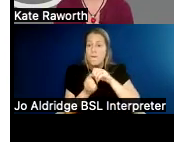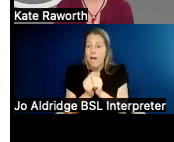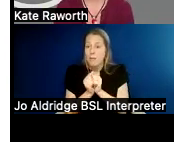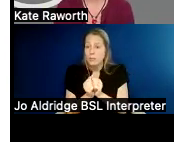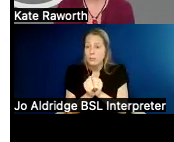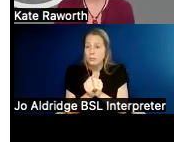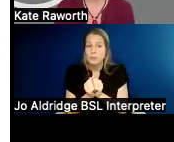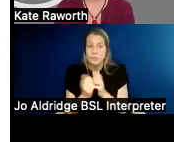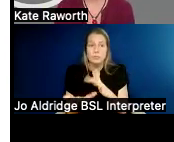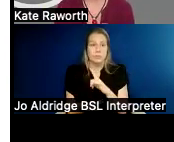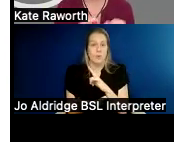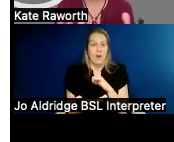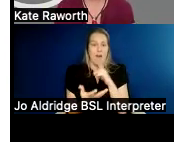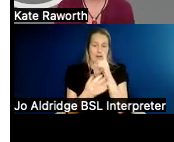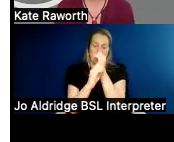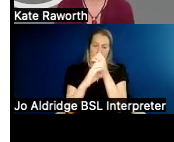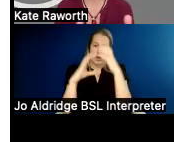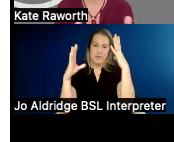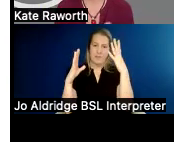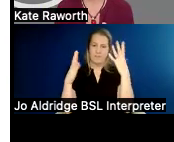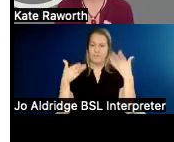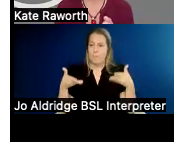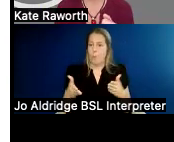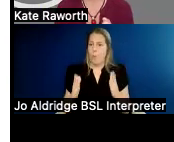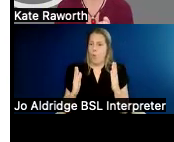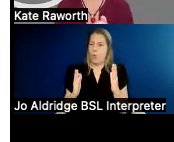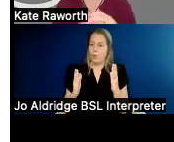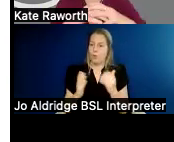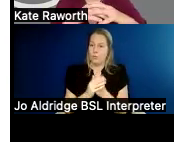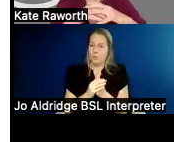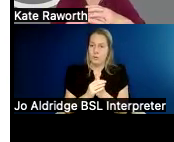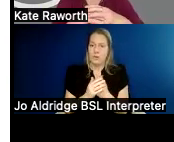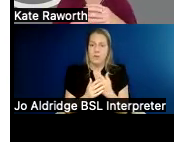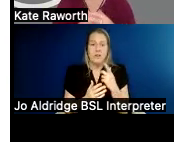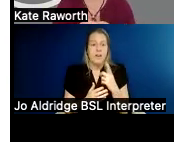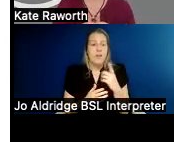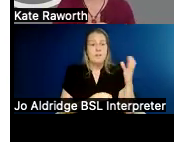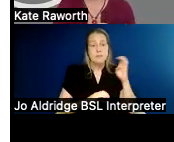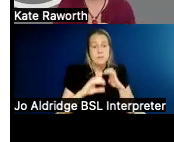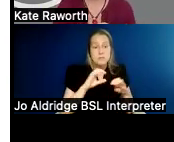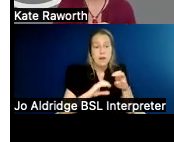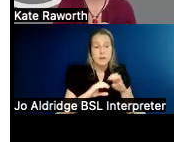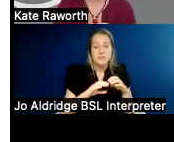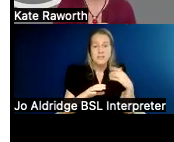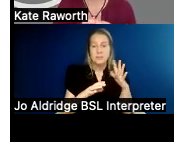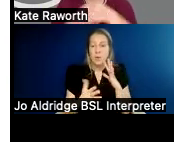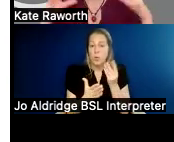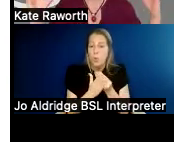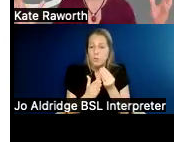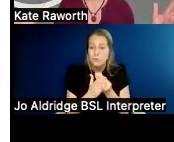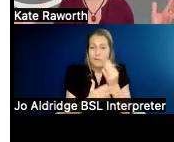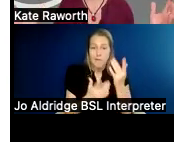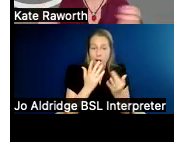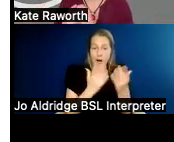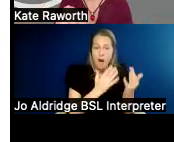was going to be incredibly important to quantify it. The Earth system scientists had quantified as much as they could of those nine